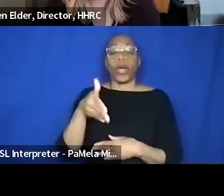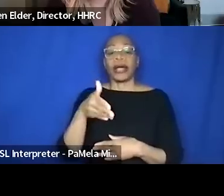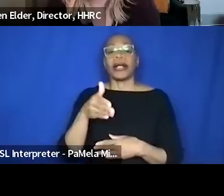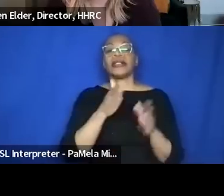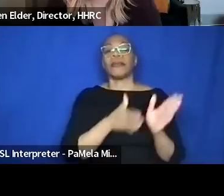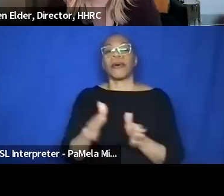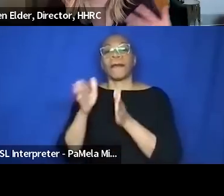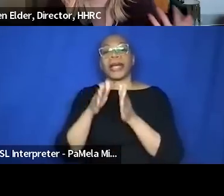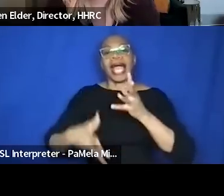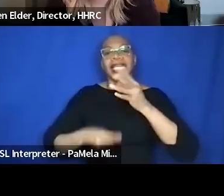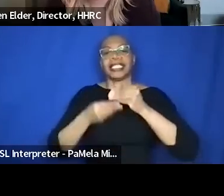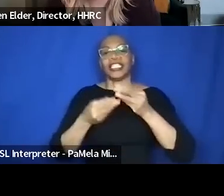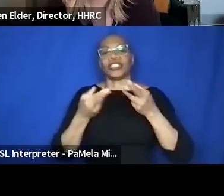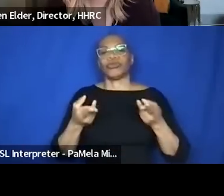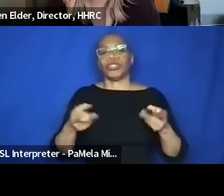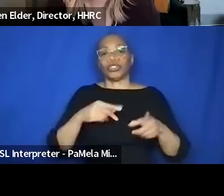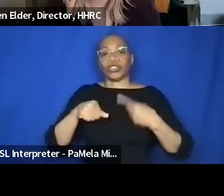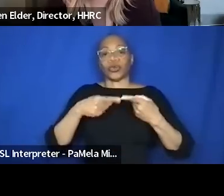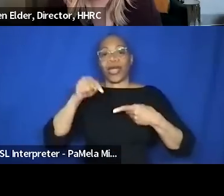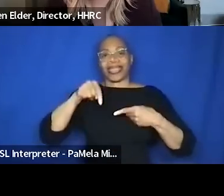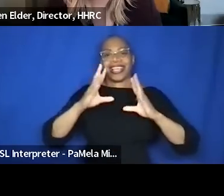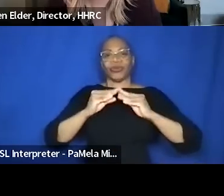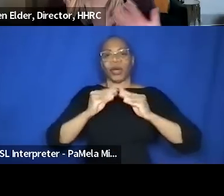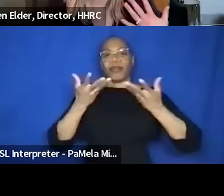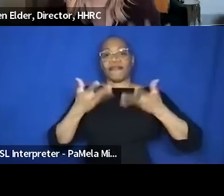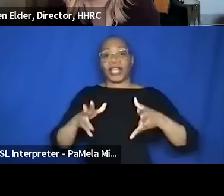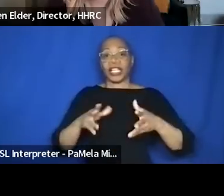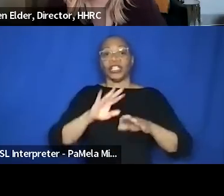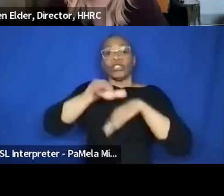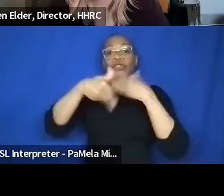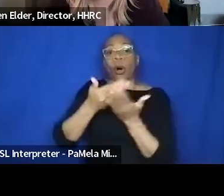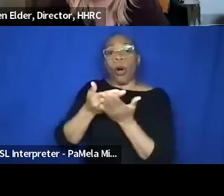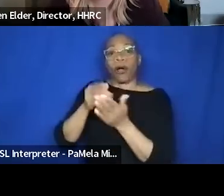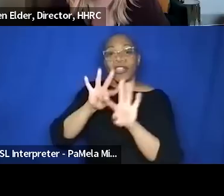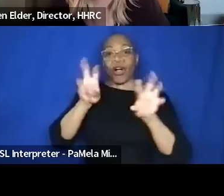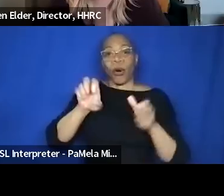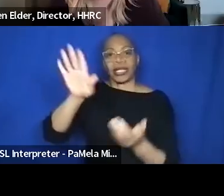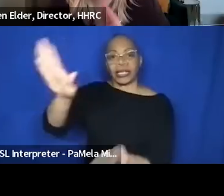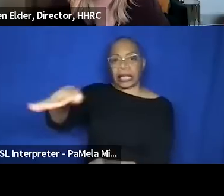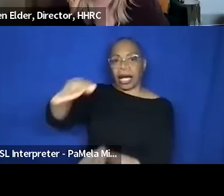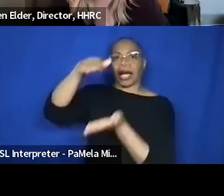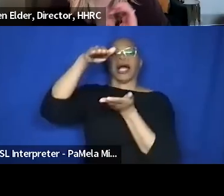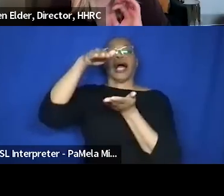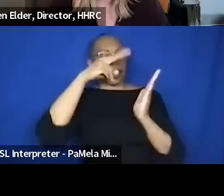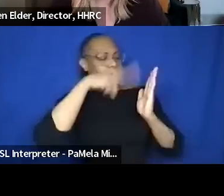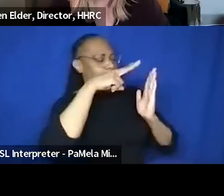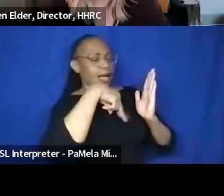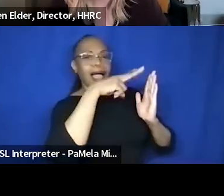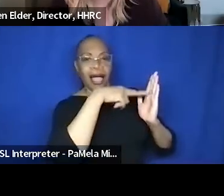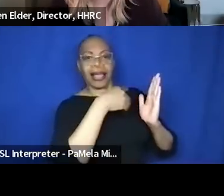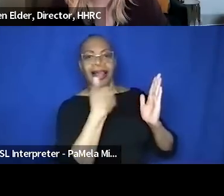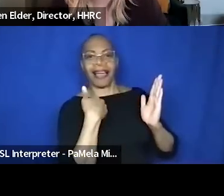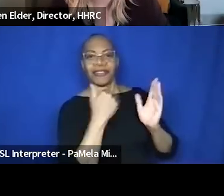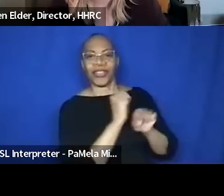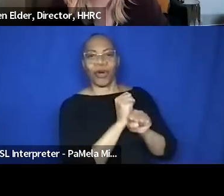resources after this webinar. We're going to take all of these questions back with us and look through them and have them inform our work. So not